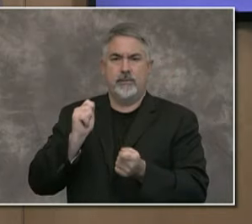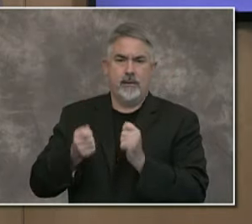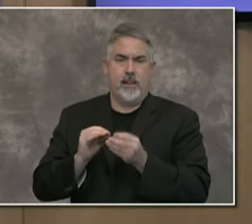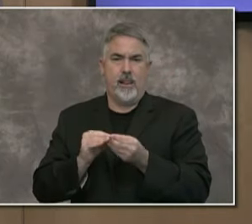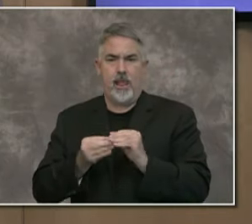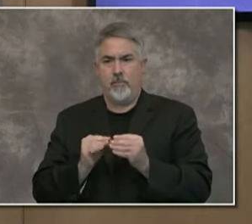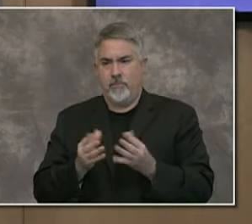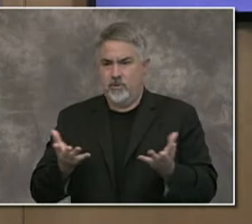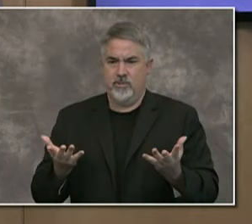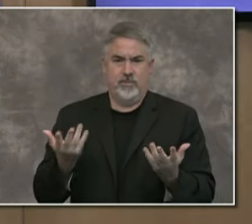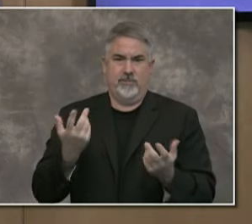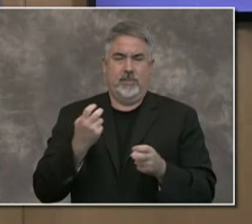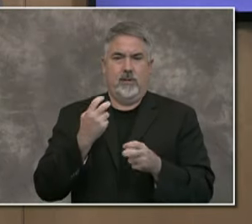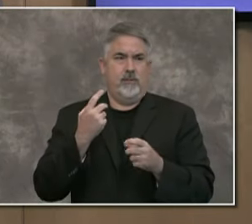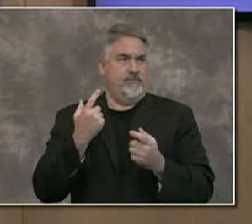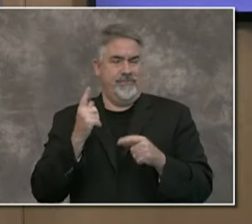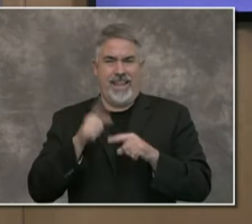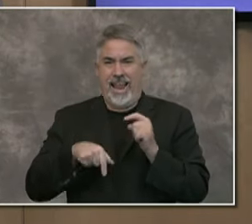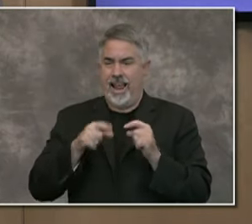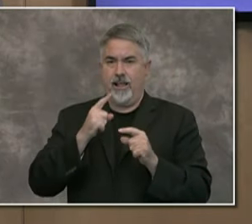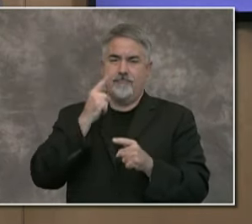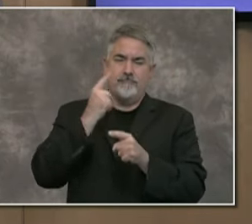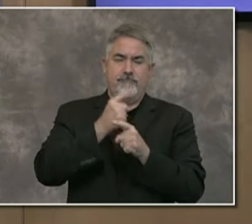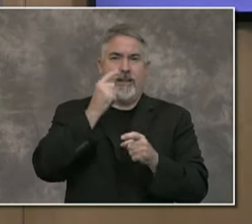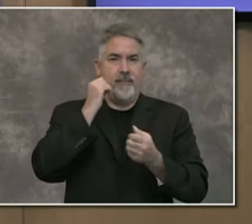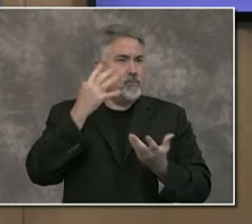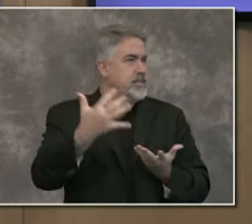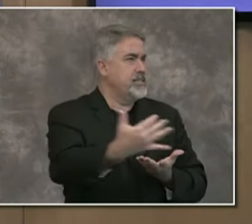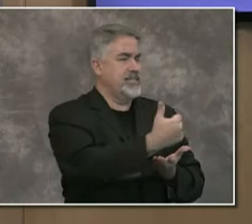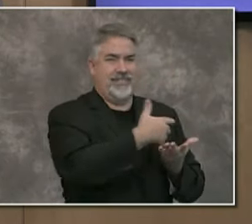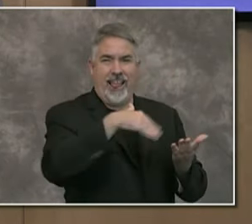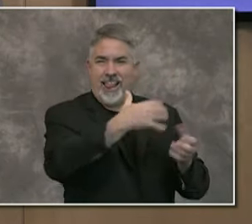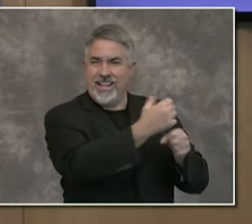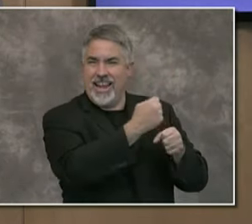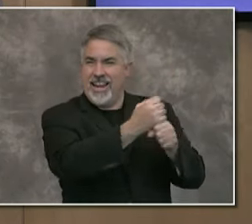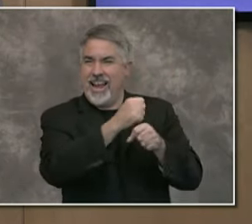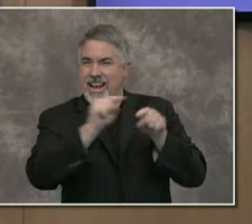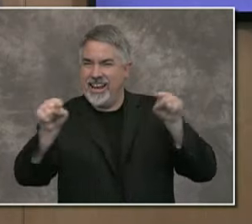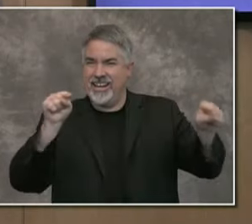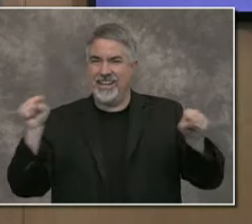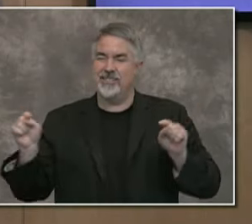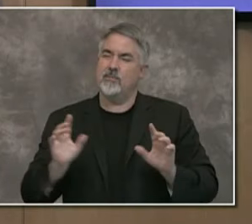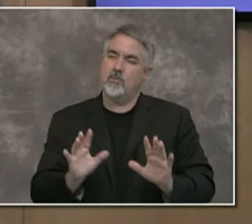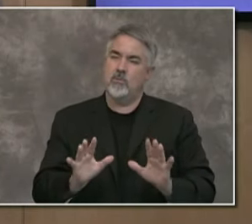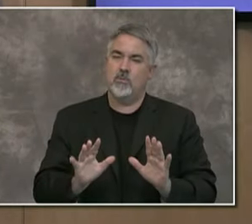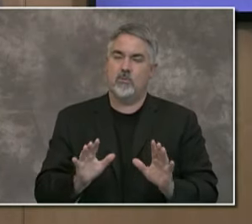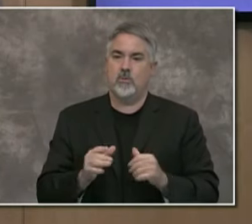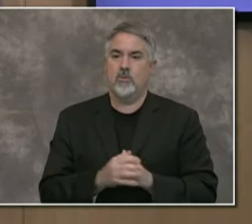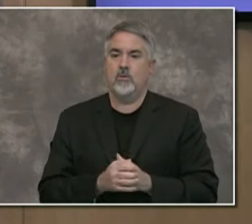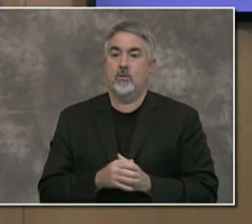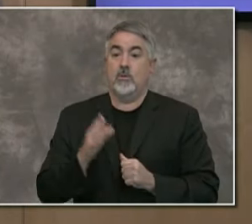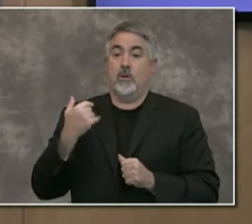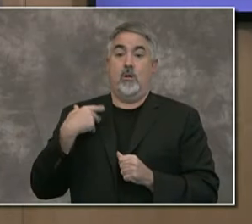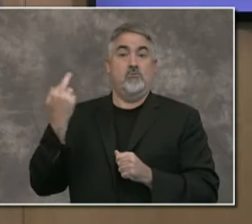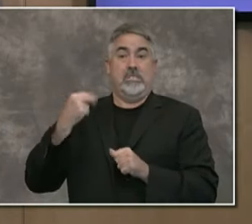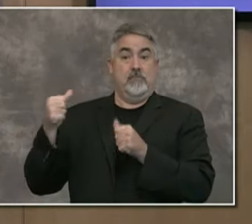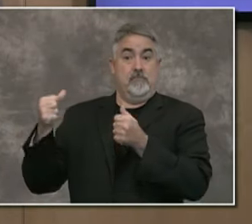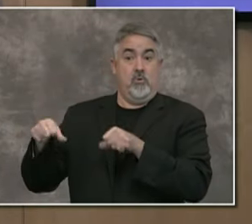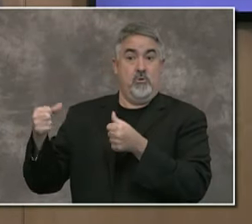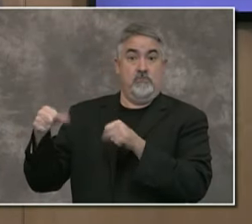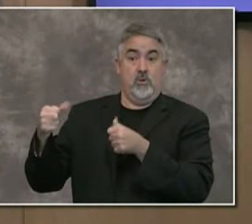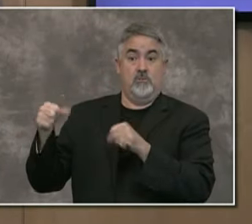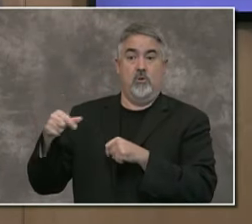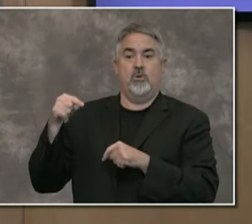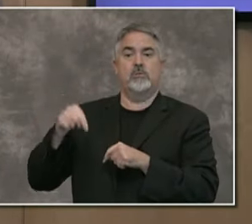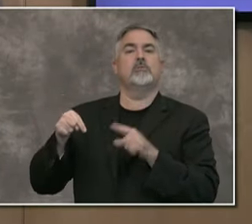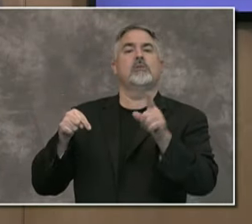beyond our control, but in the effort to be transparent, we are continuing to share everything possible, not only